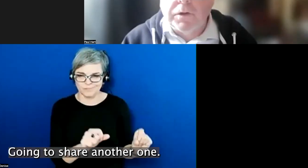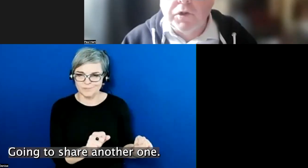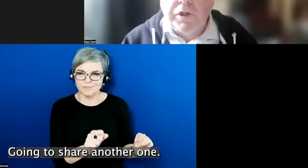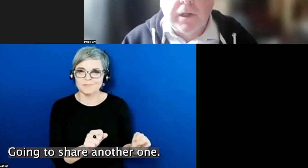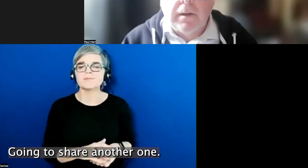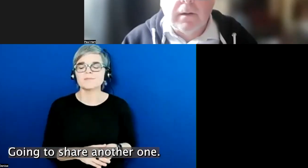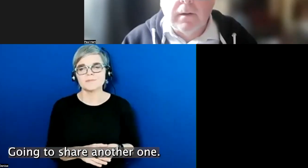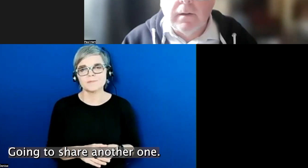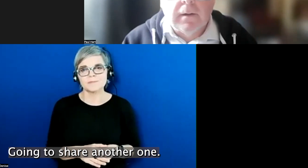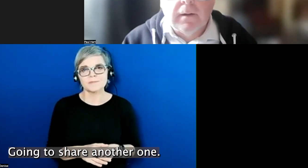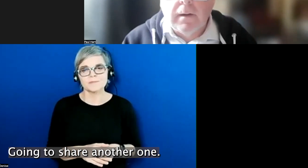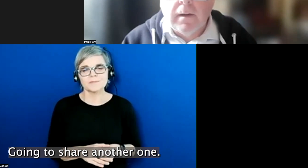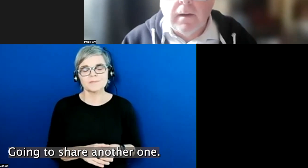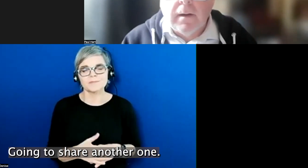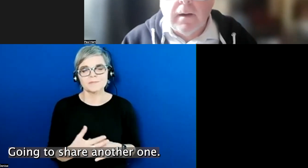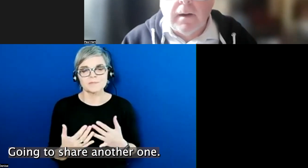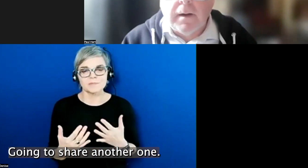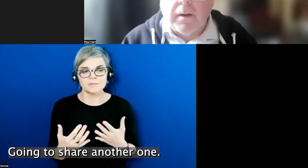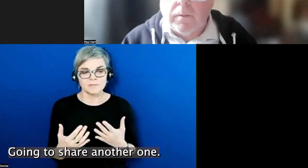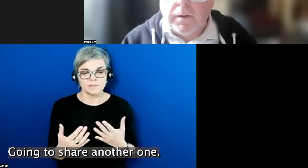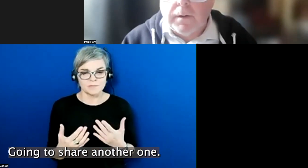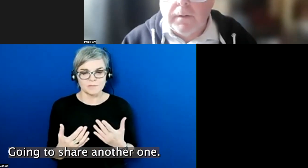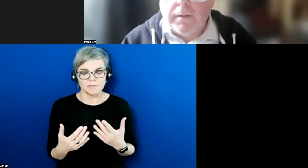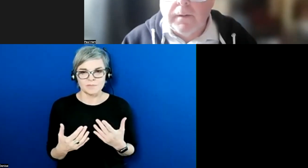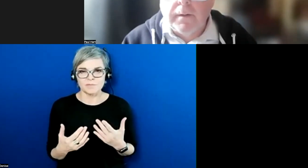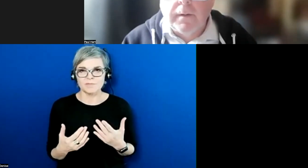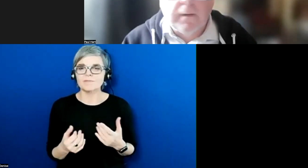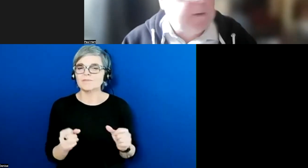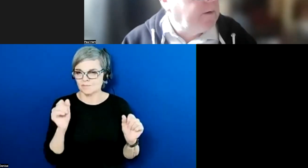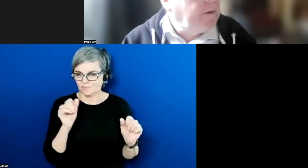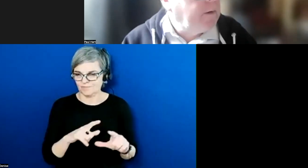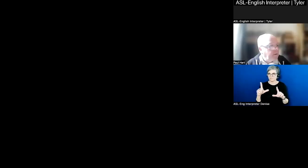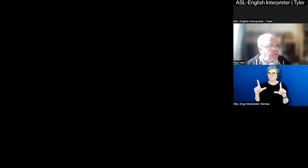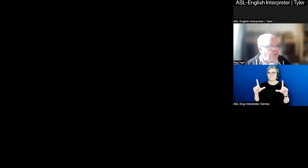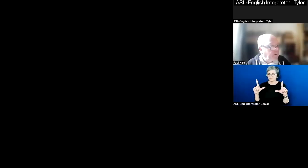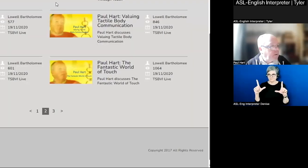I'm going to share another one.